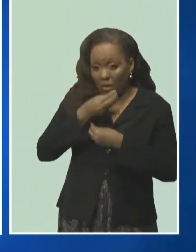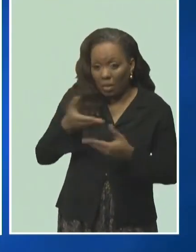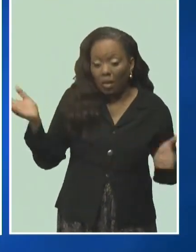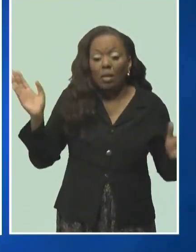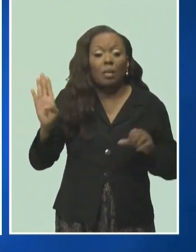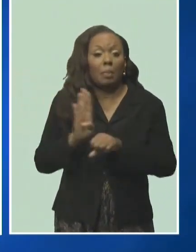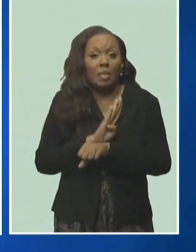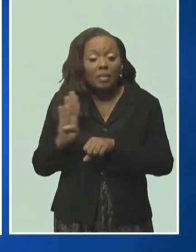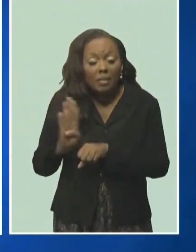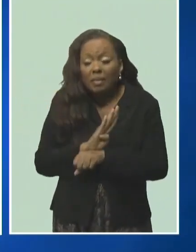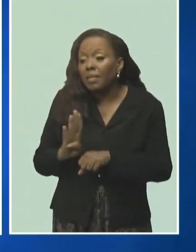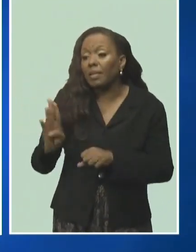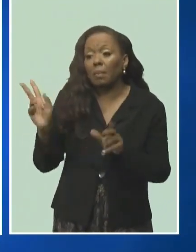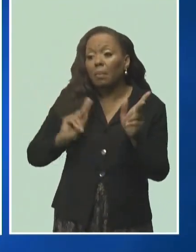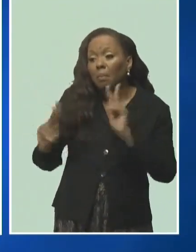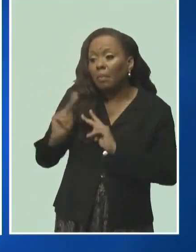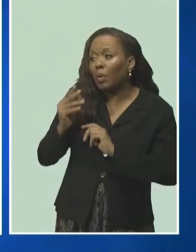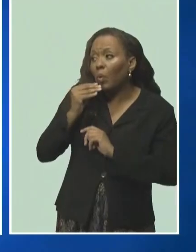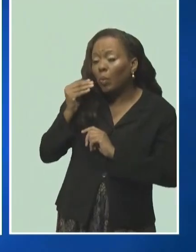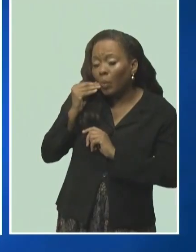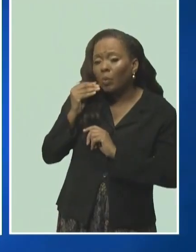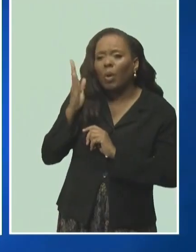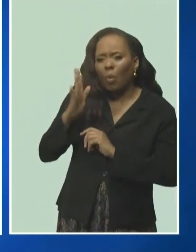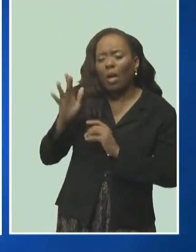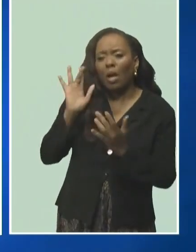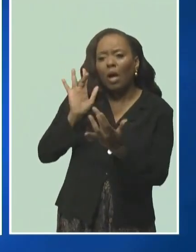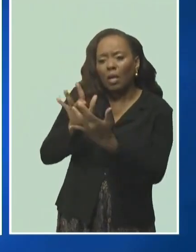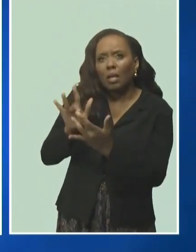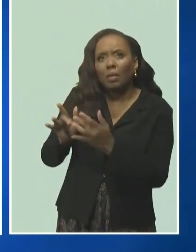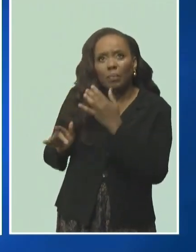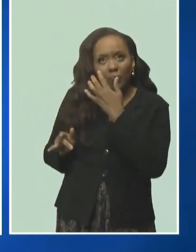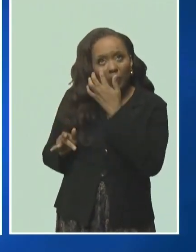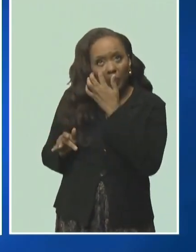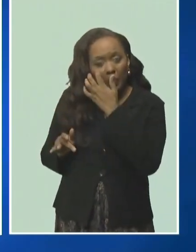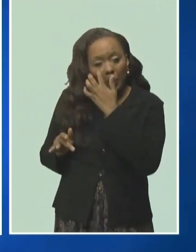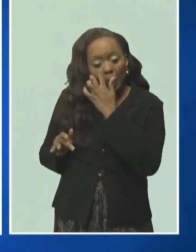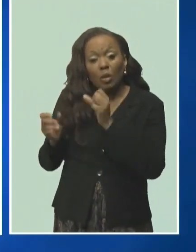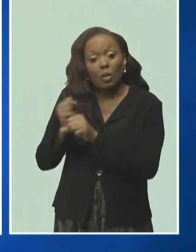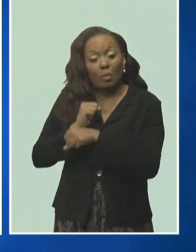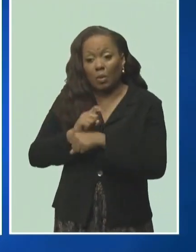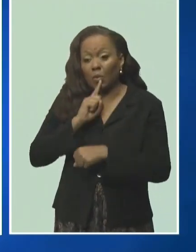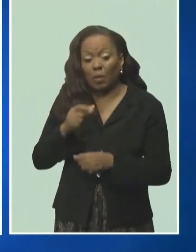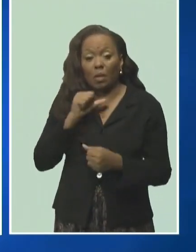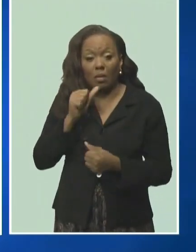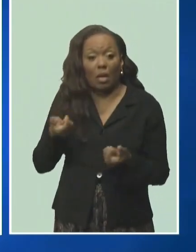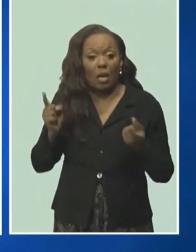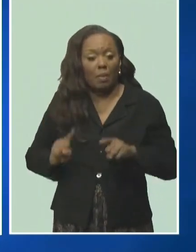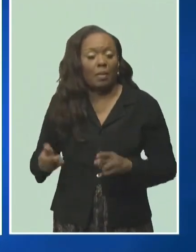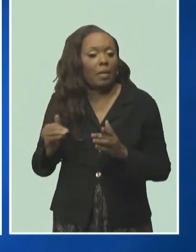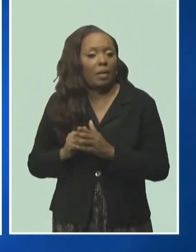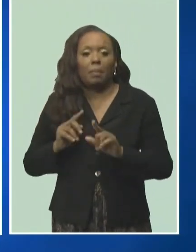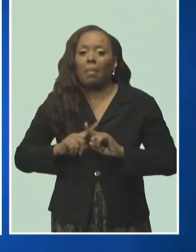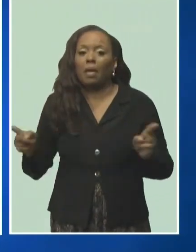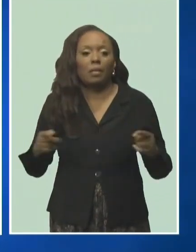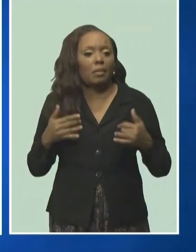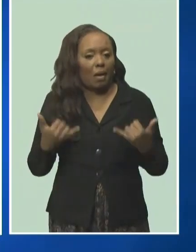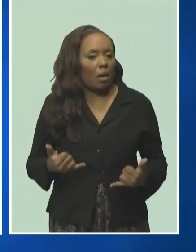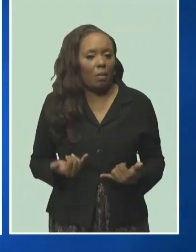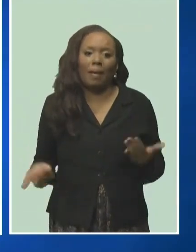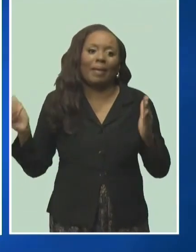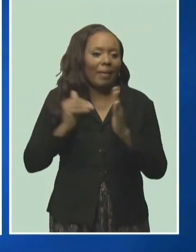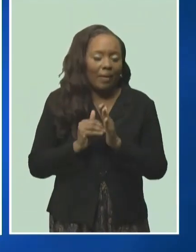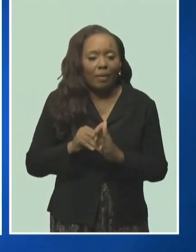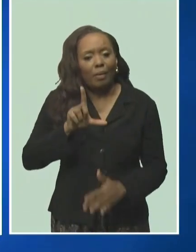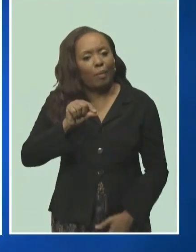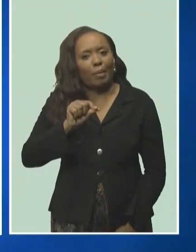the area and the residents, and that was basically to ensure it would not happen again. But here we are again in 2023, they've done the